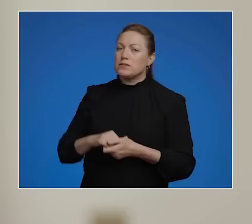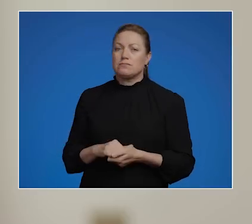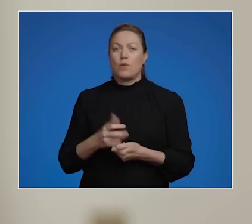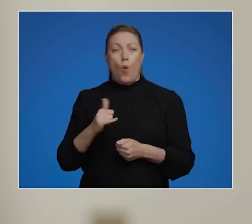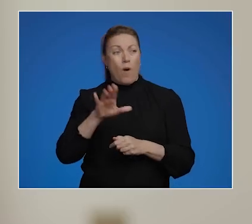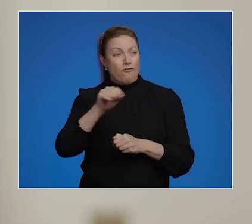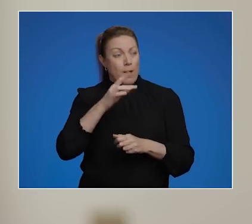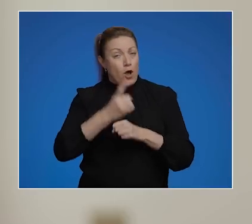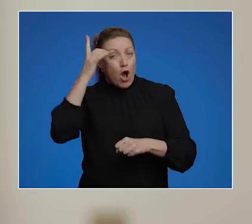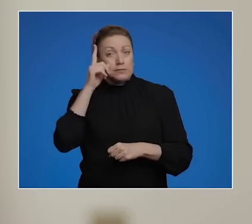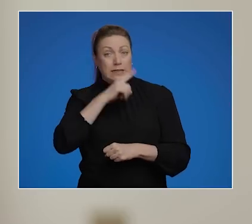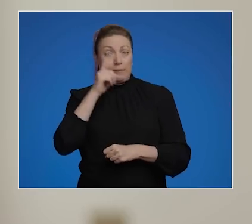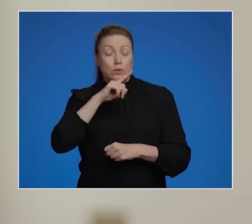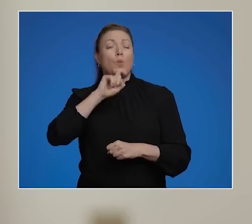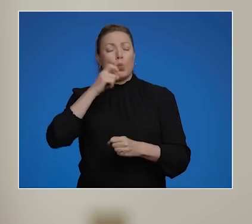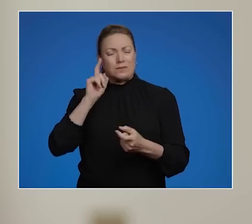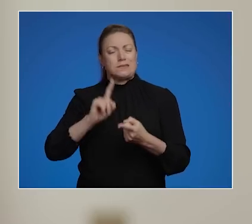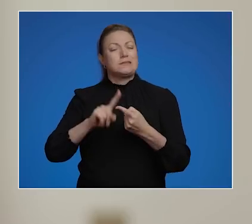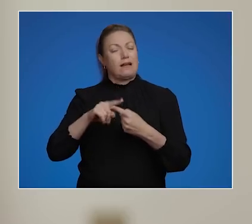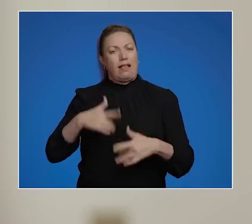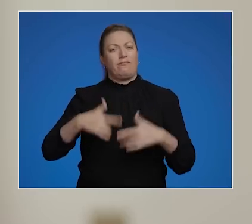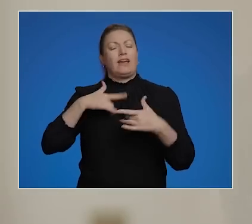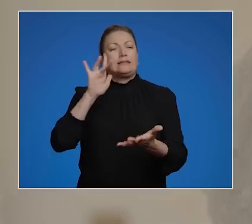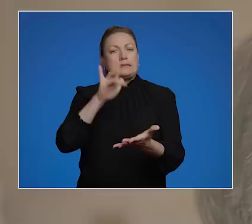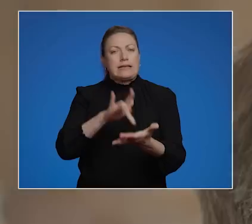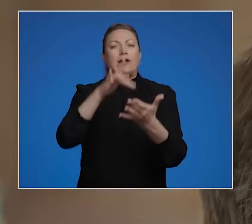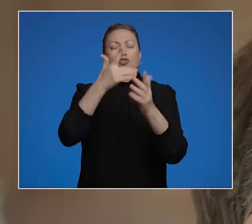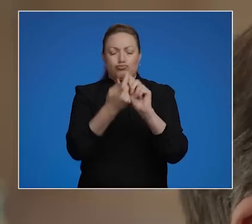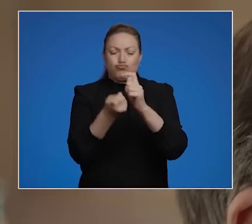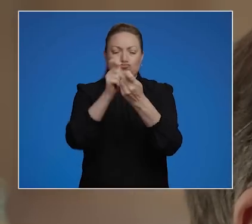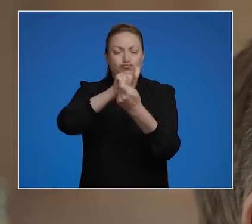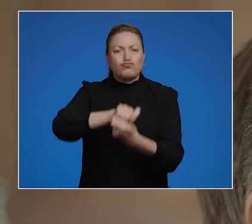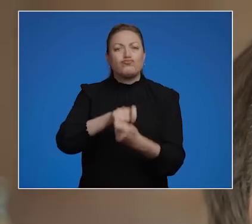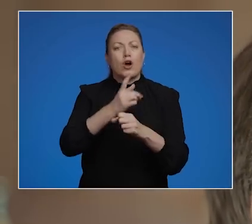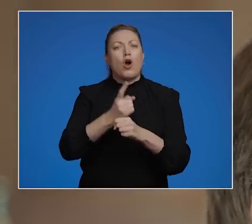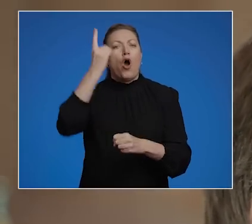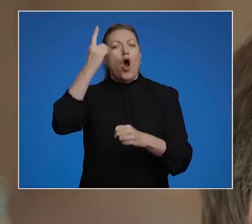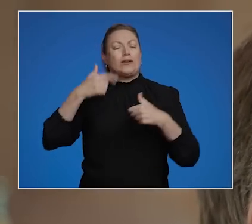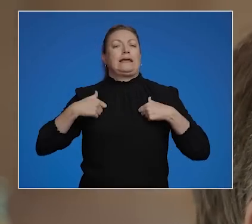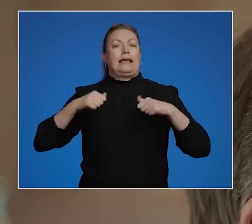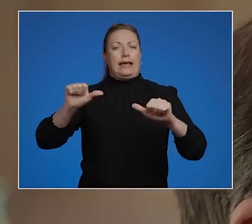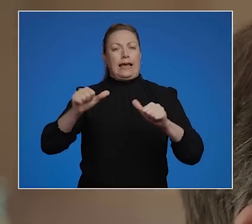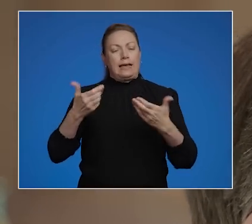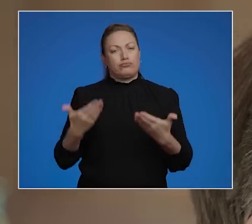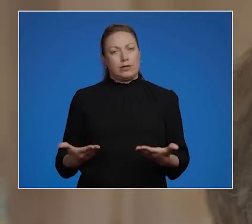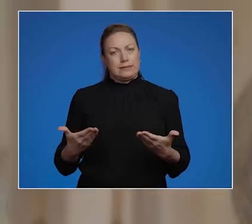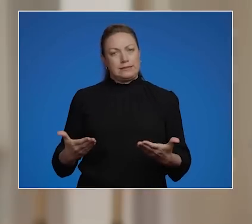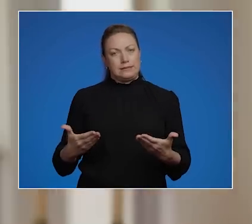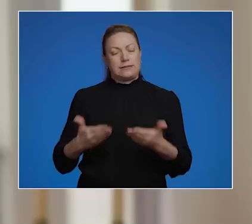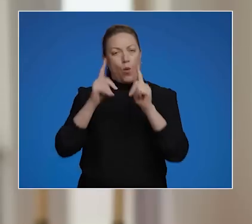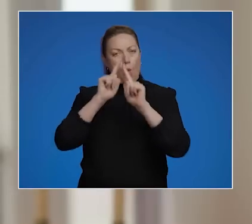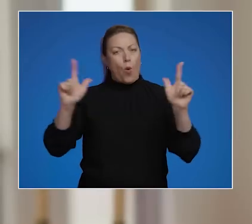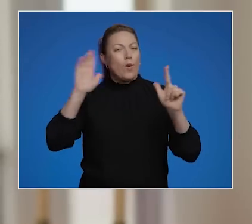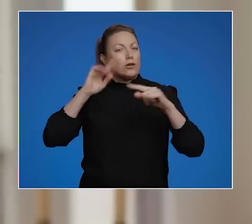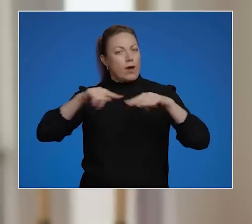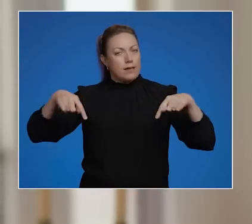transformed by Christ's healing presence. Lord, hear us. Lord, hear our prayer. That those who are